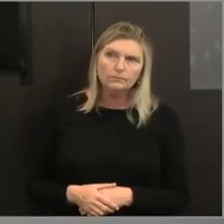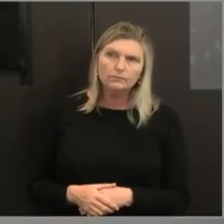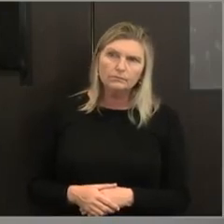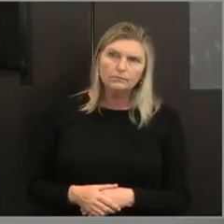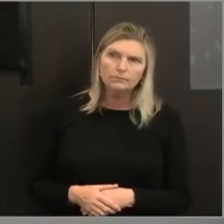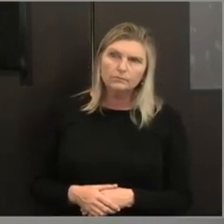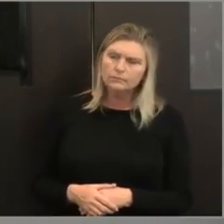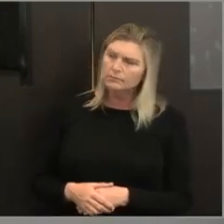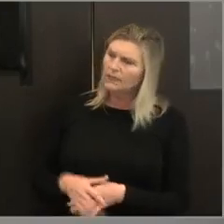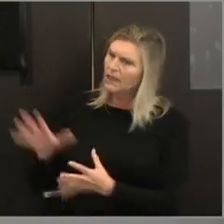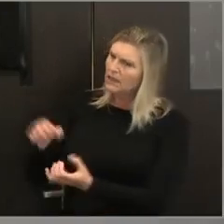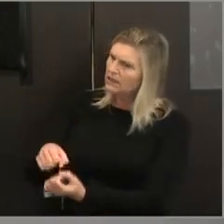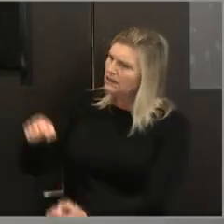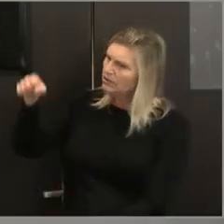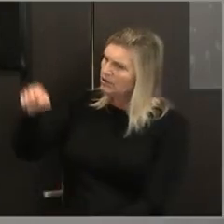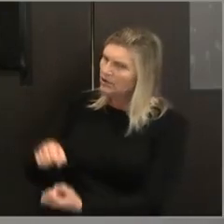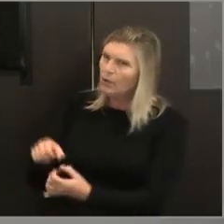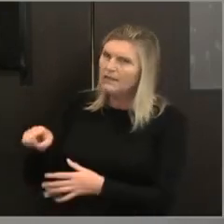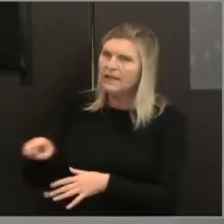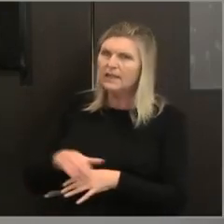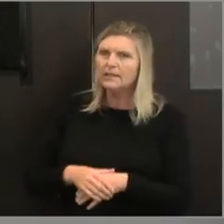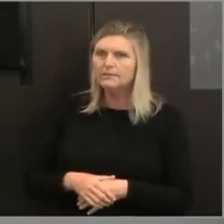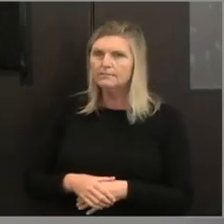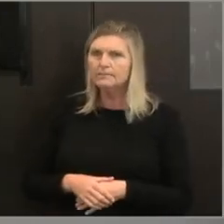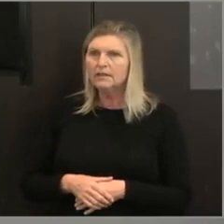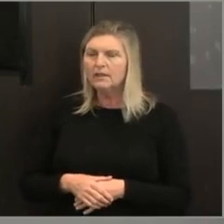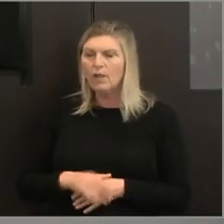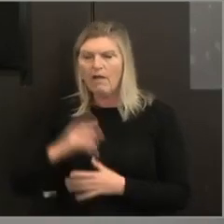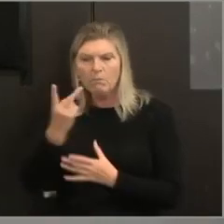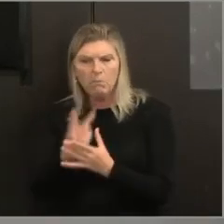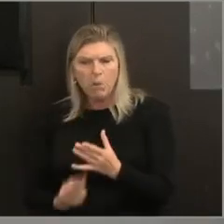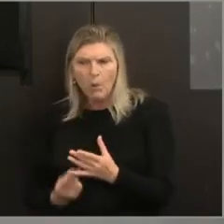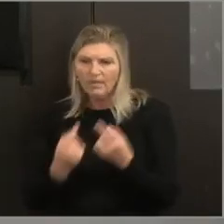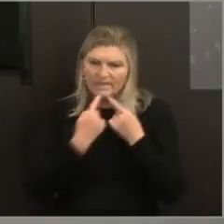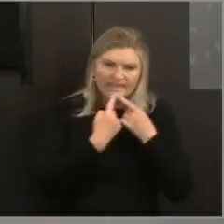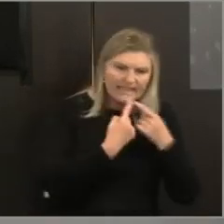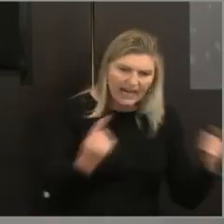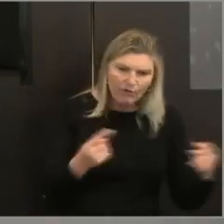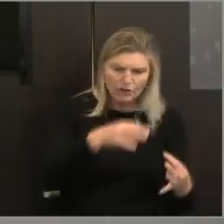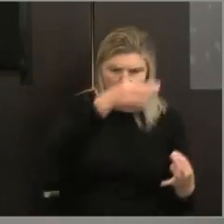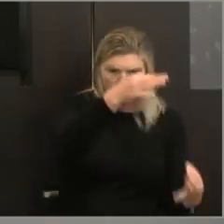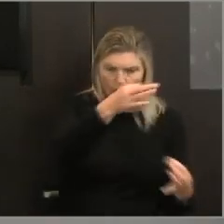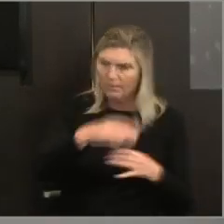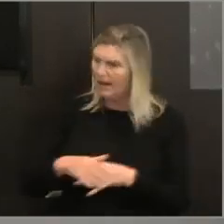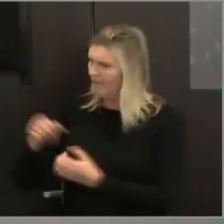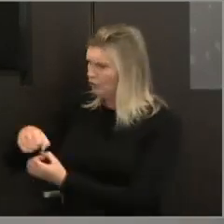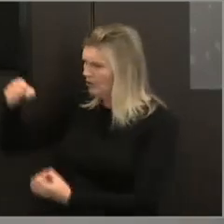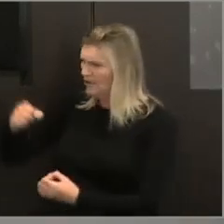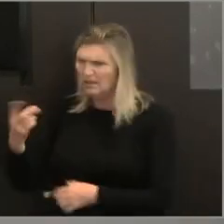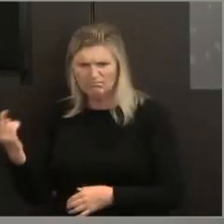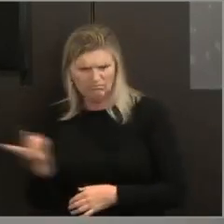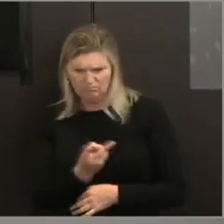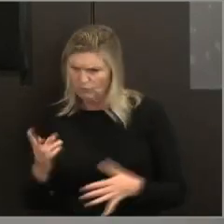the declaration, He Whakaputunga and Te Tiriti, about their relationship to one another. Are